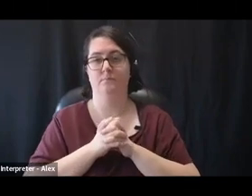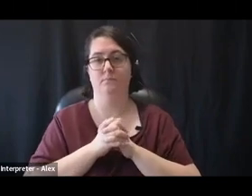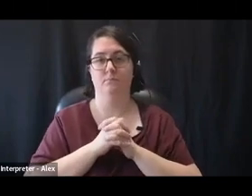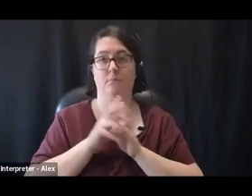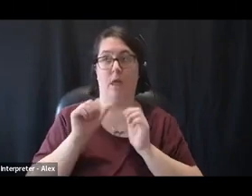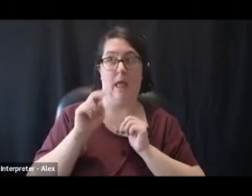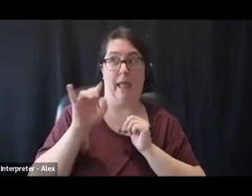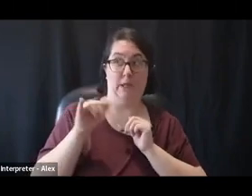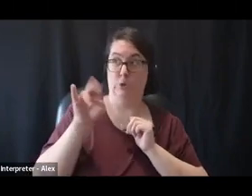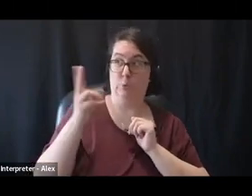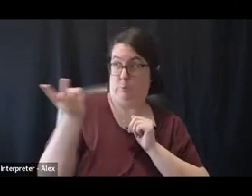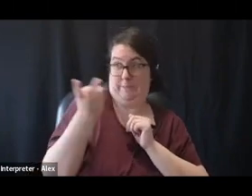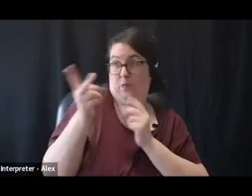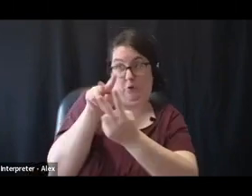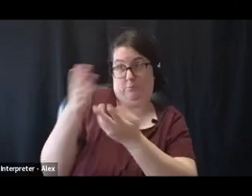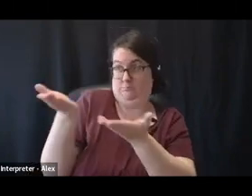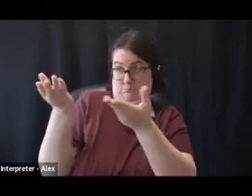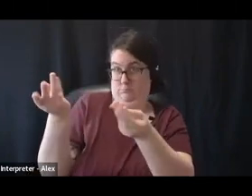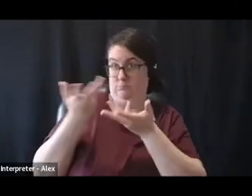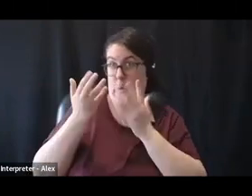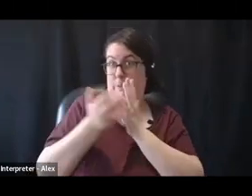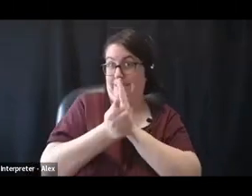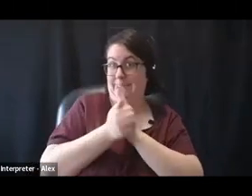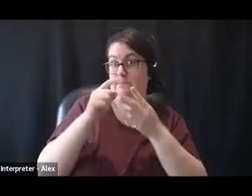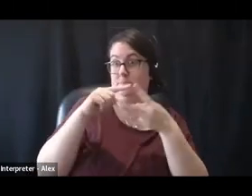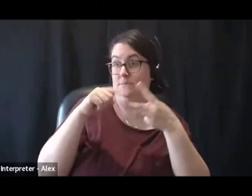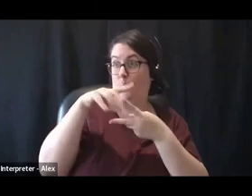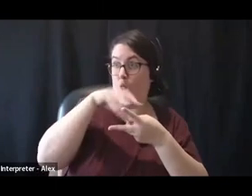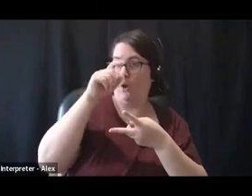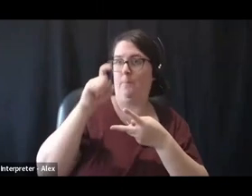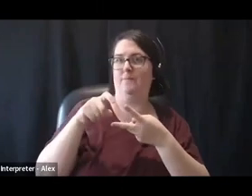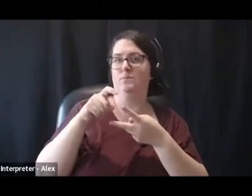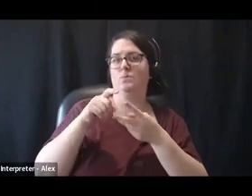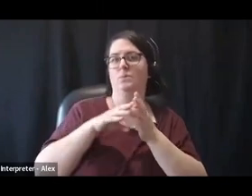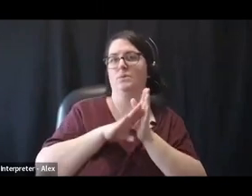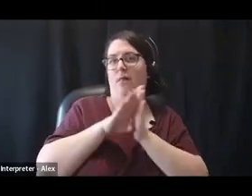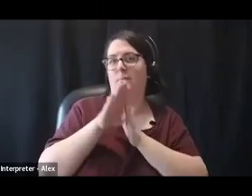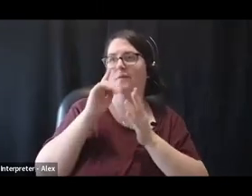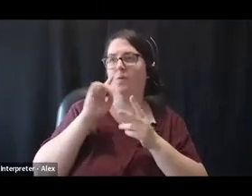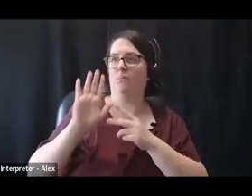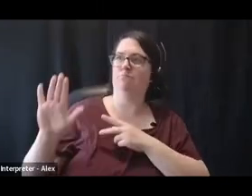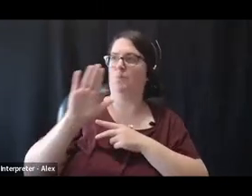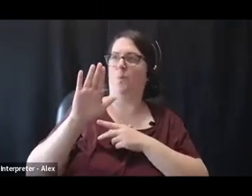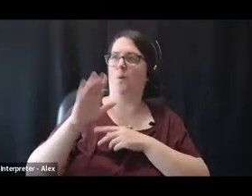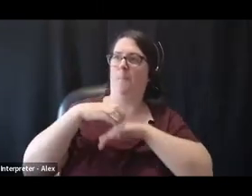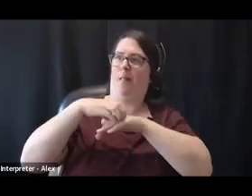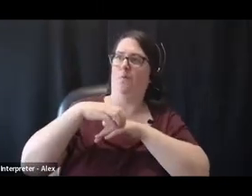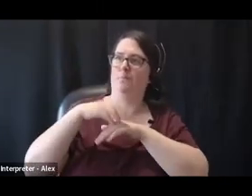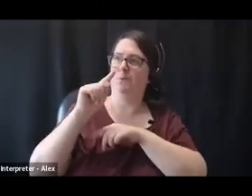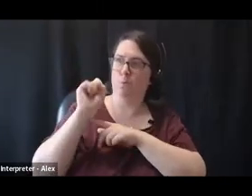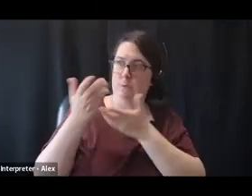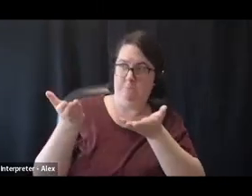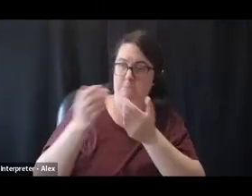Anju, Heather, what are the skills you feel you had to develop in creating your platforms and your tools?